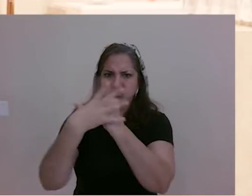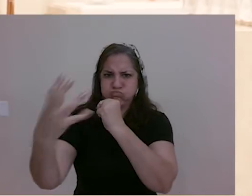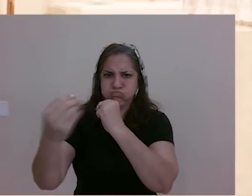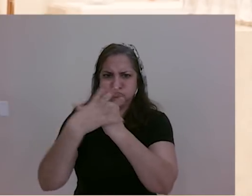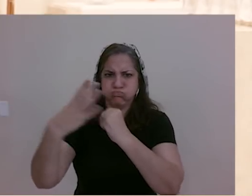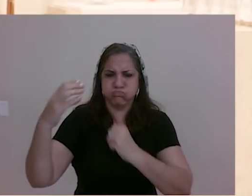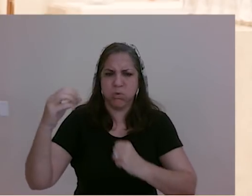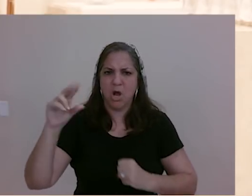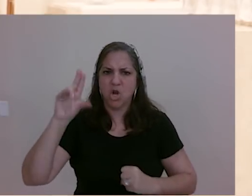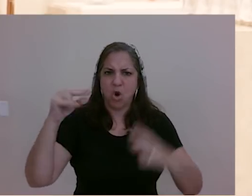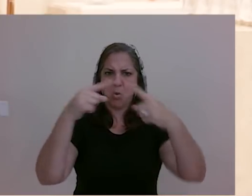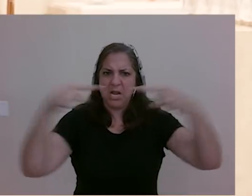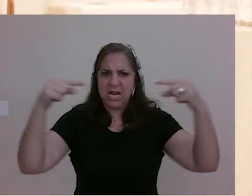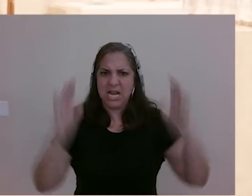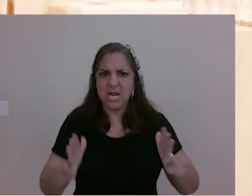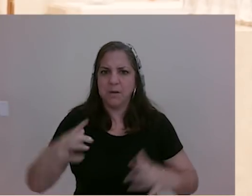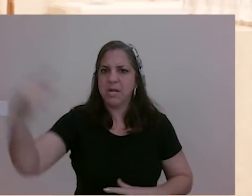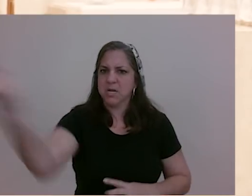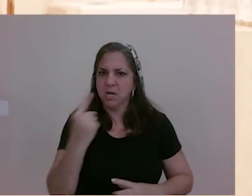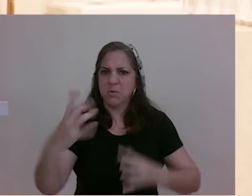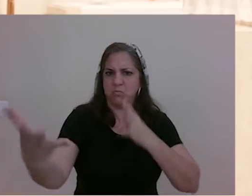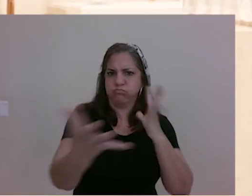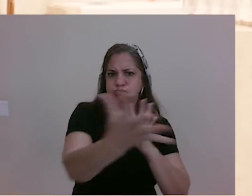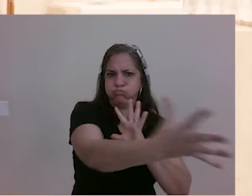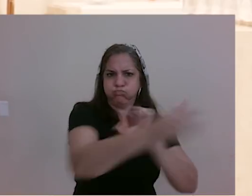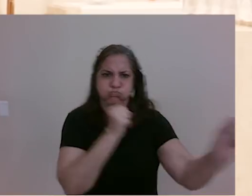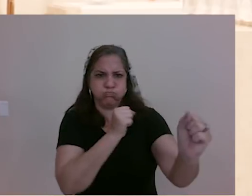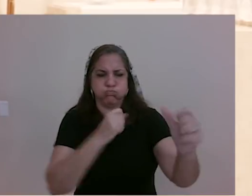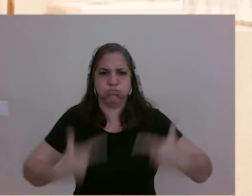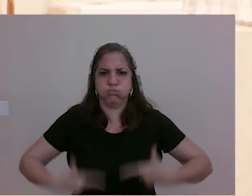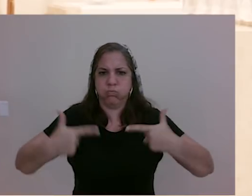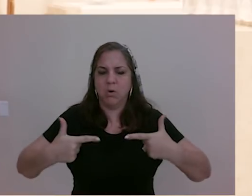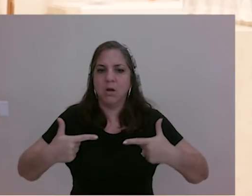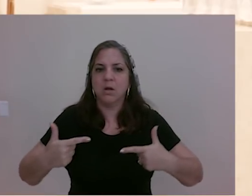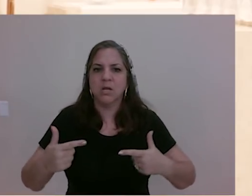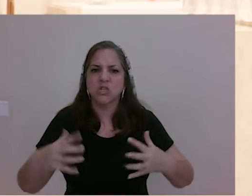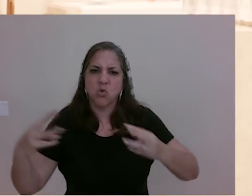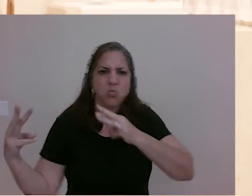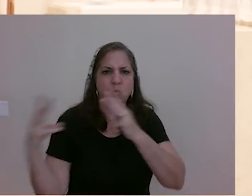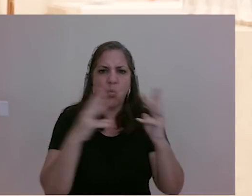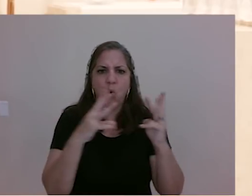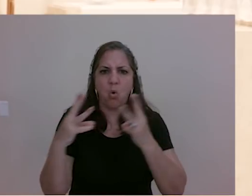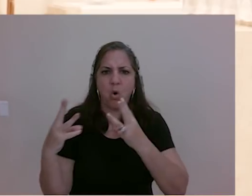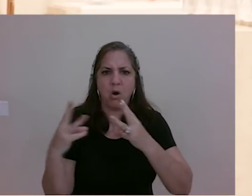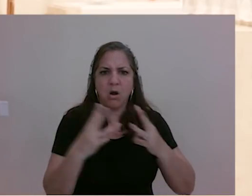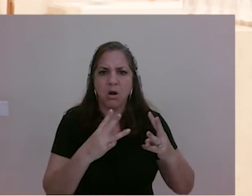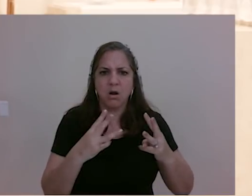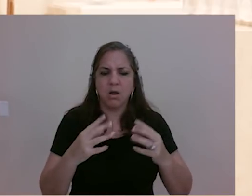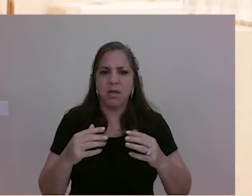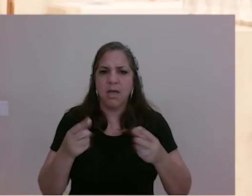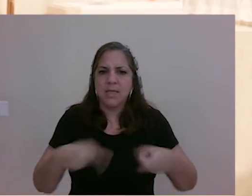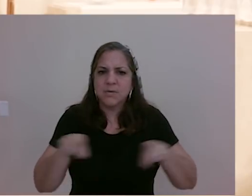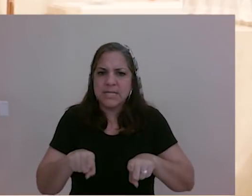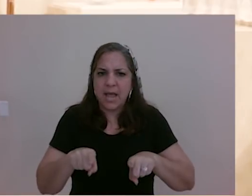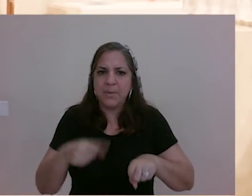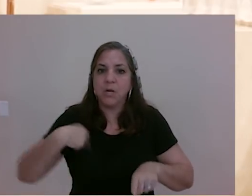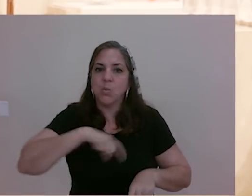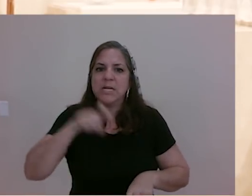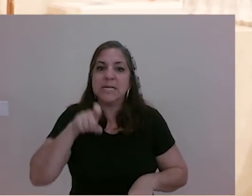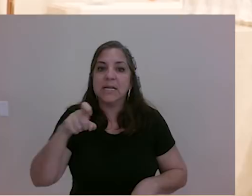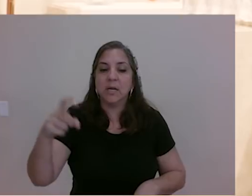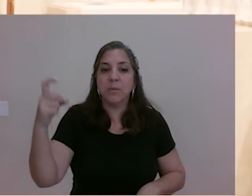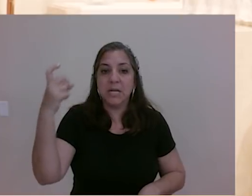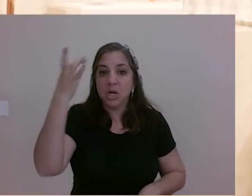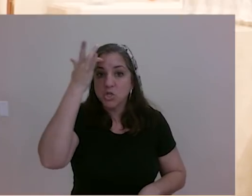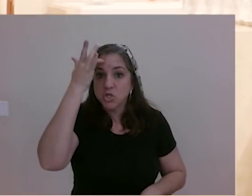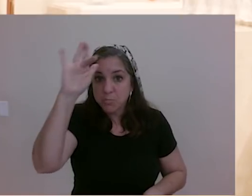enemy to come in to destroy lives. And so this is a war going on. And so we have to be really smart about our entry